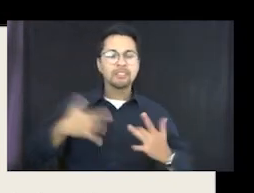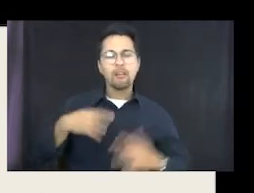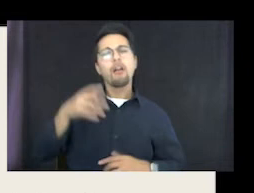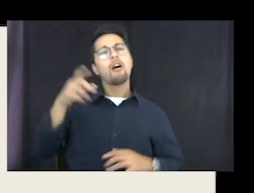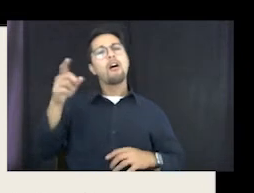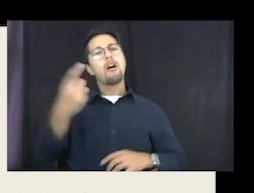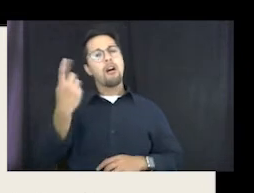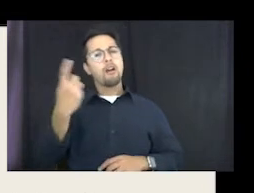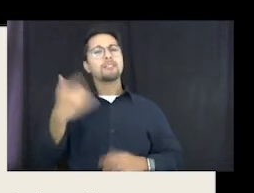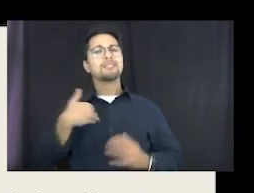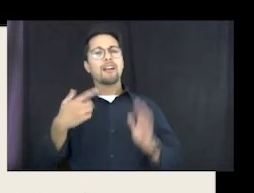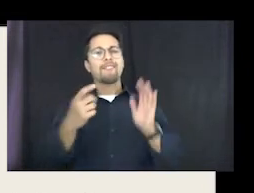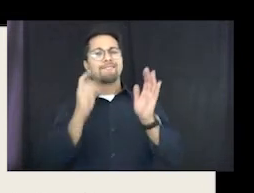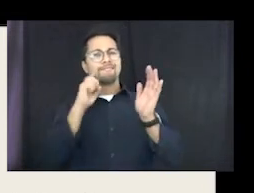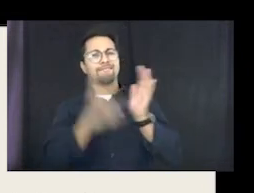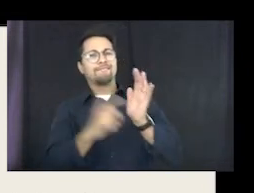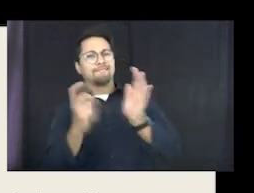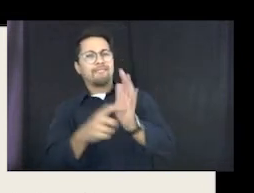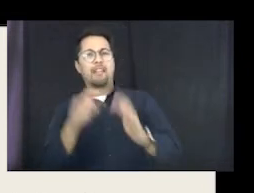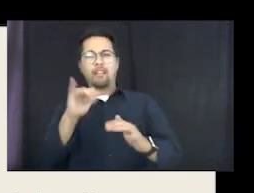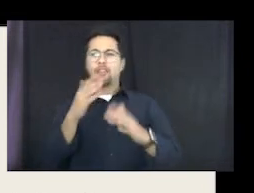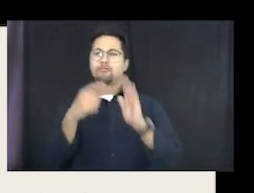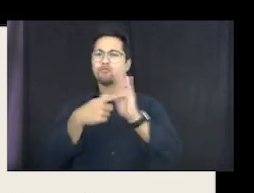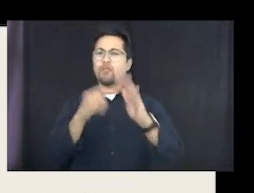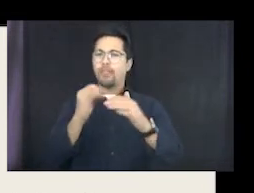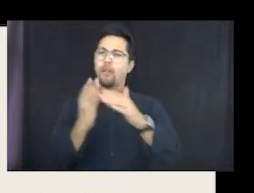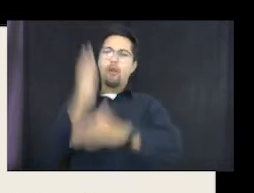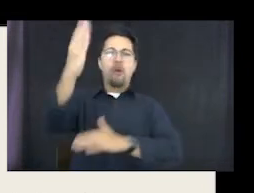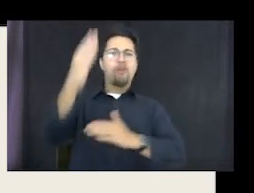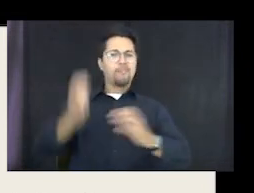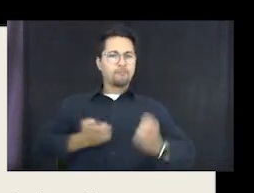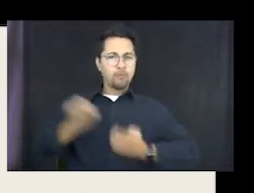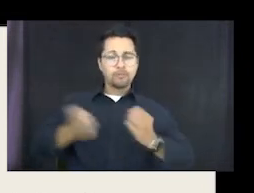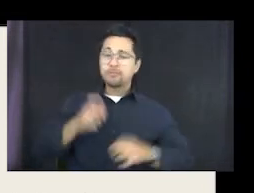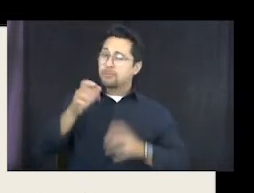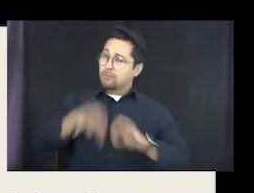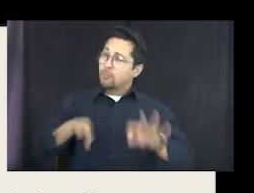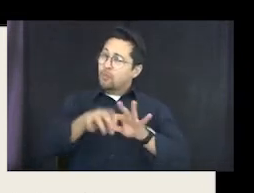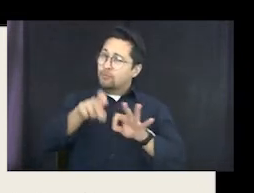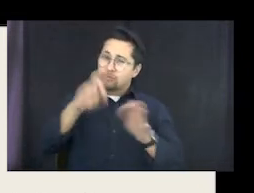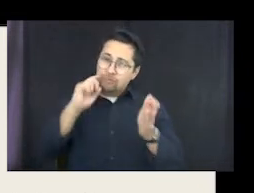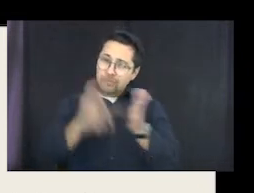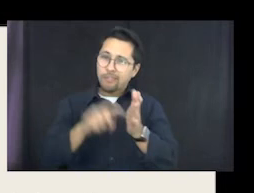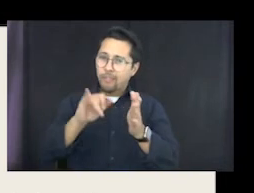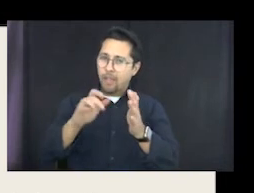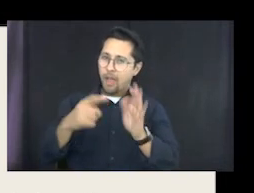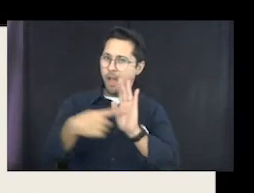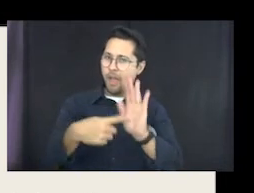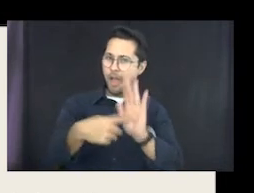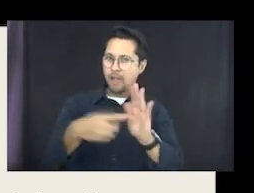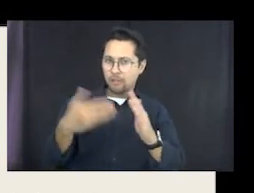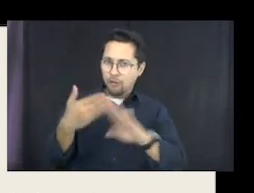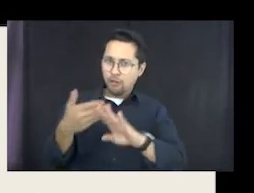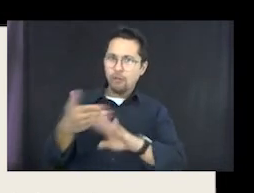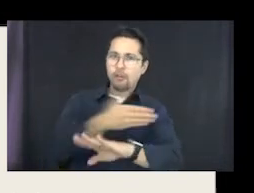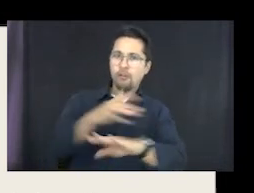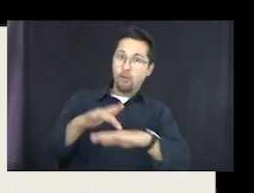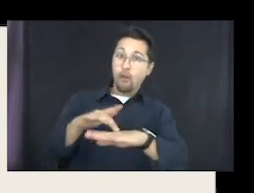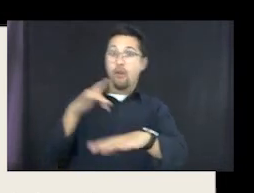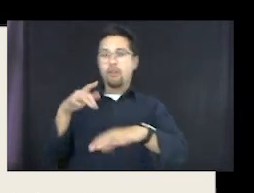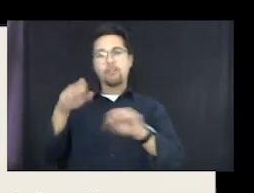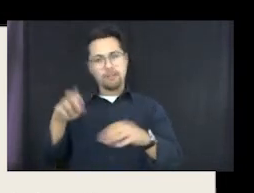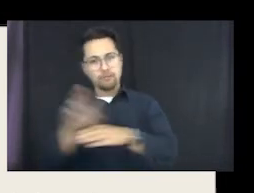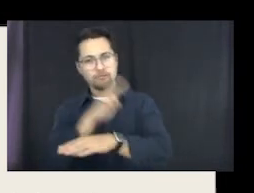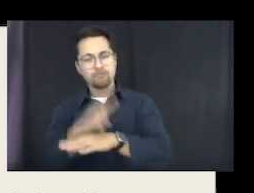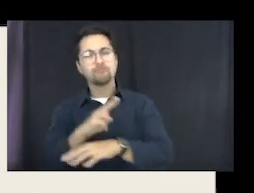signals that indicate they are over the emotional edge. It's important to be able to identify these signals early because we can then use strategies